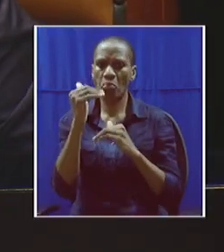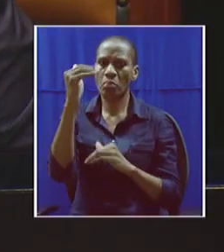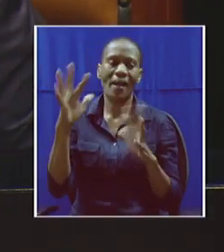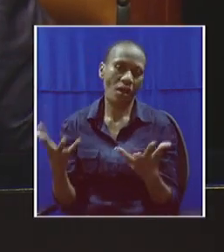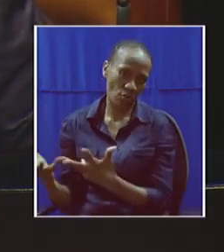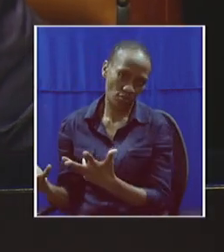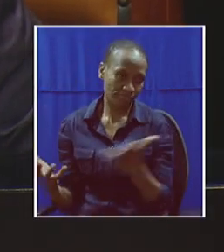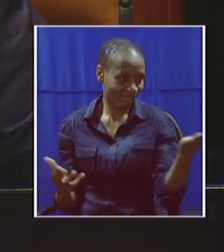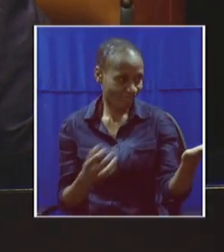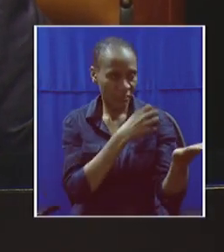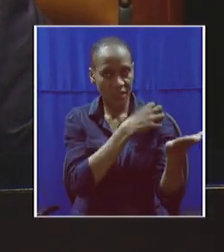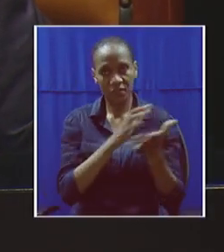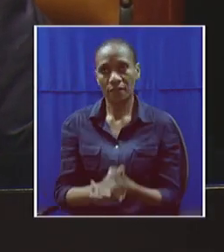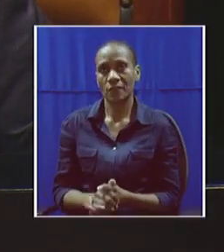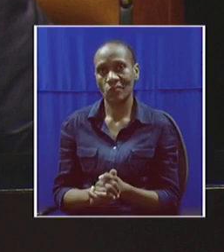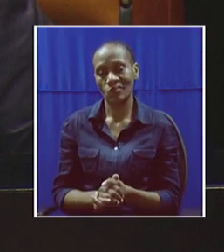honorable the